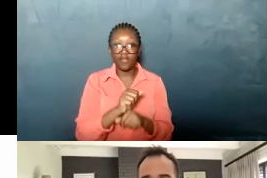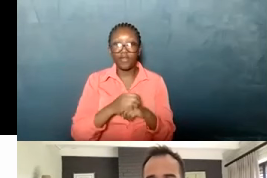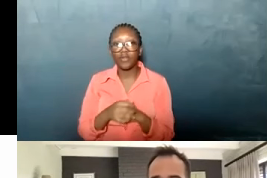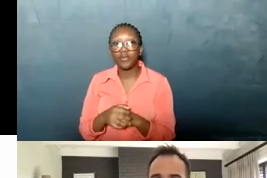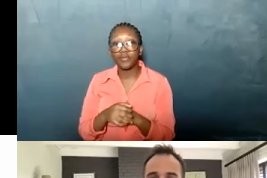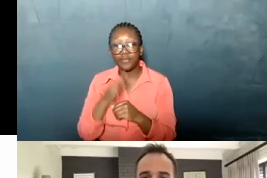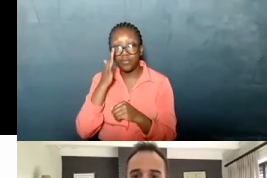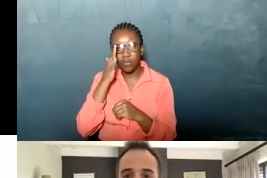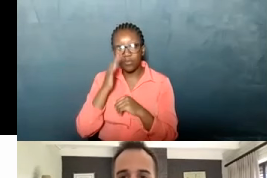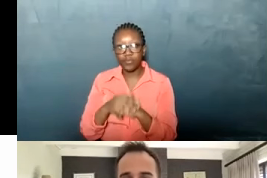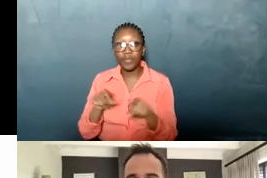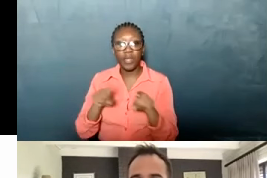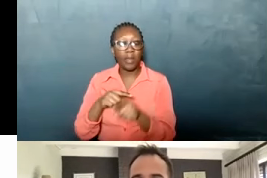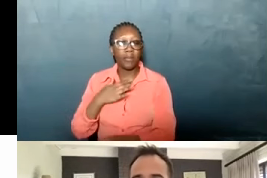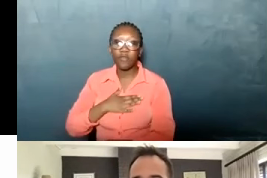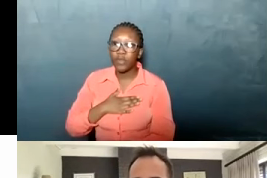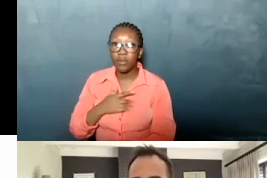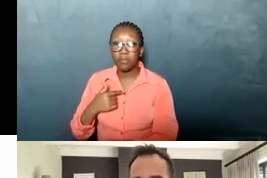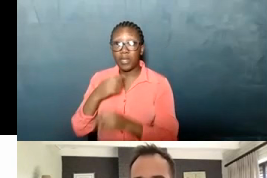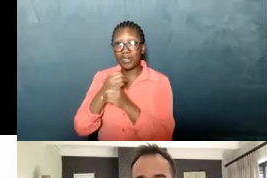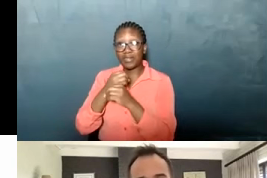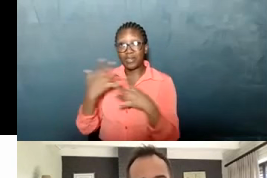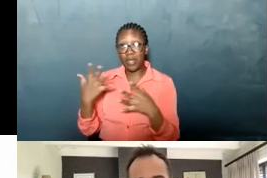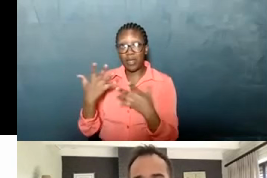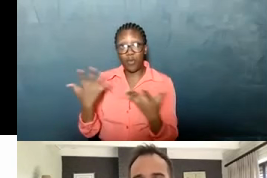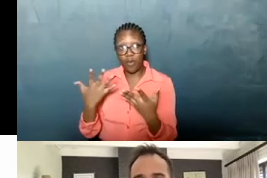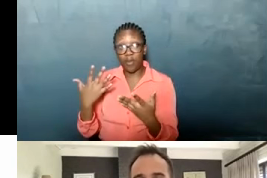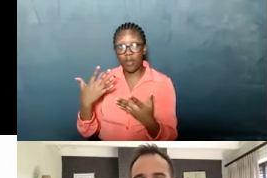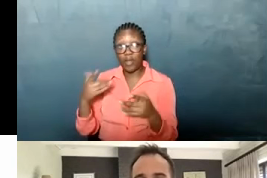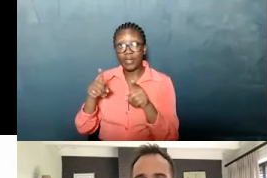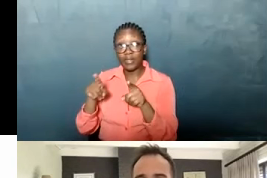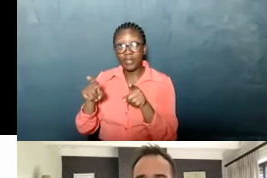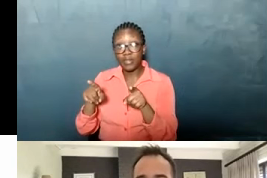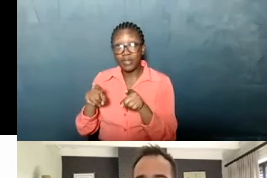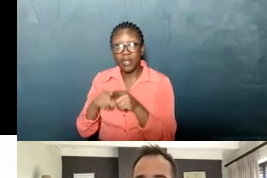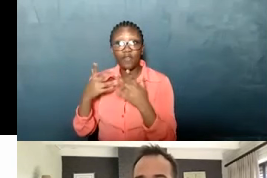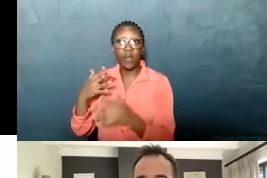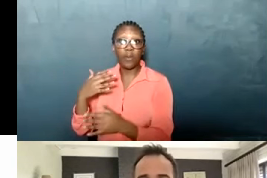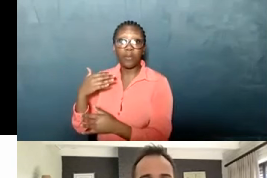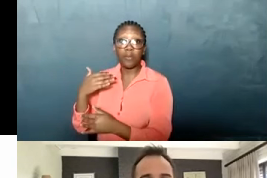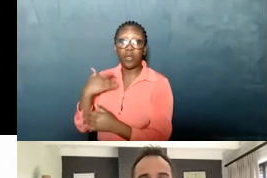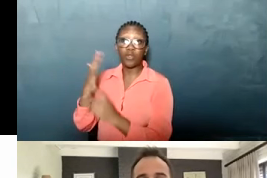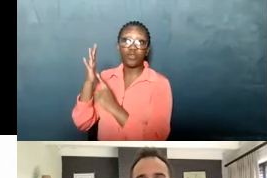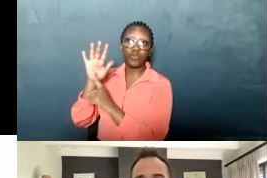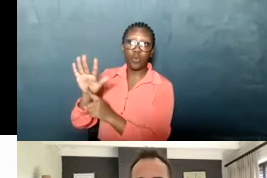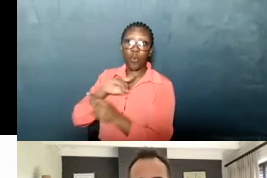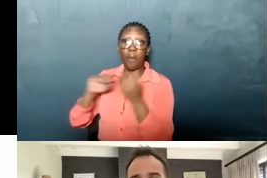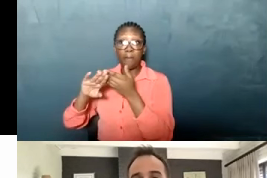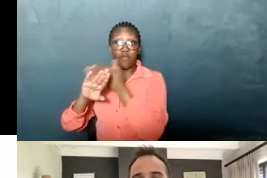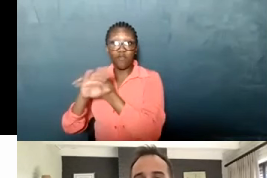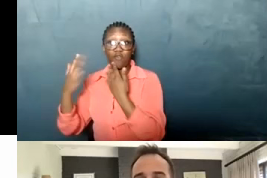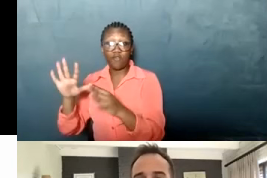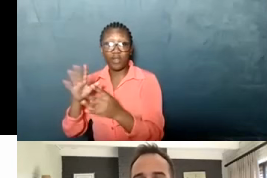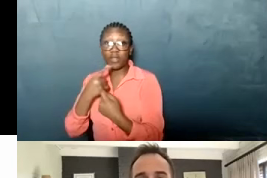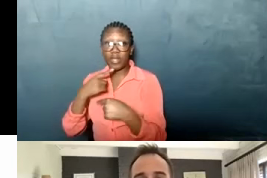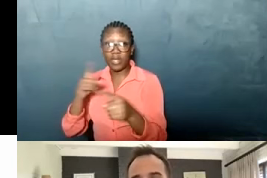thought I should start off just by recognizing again, as was mentioned earlier, that South Africa has a track record